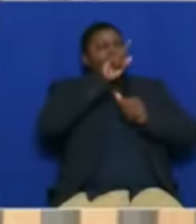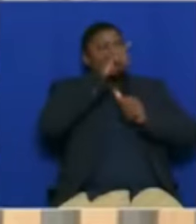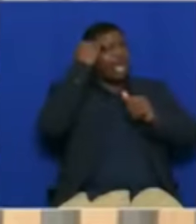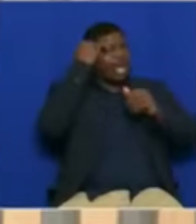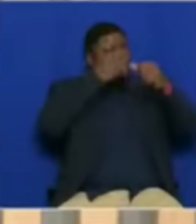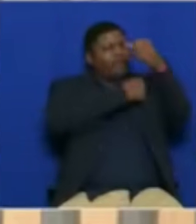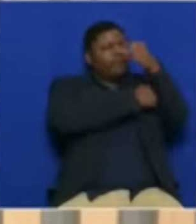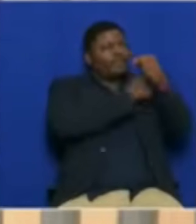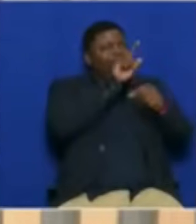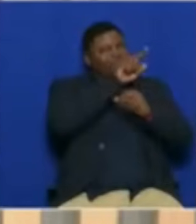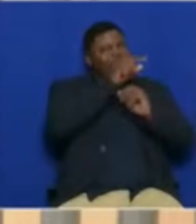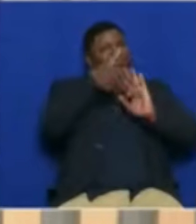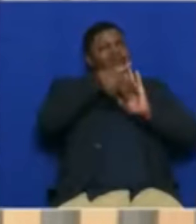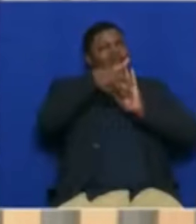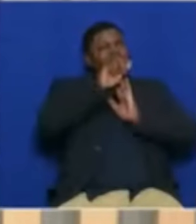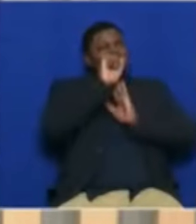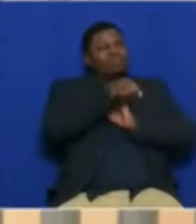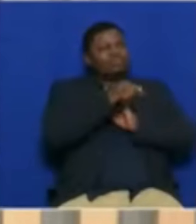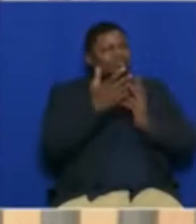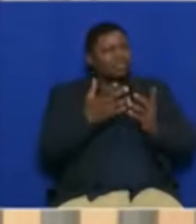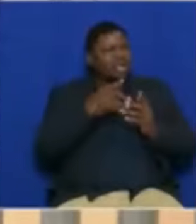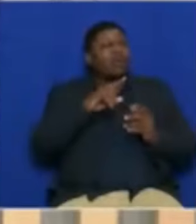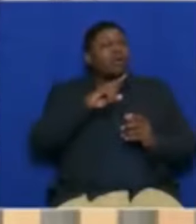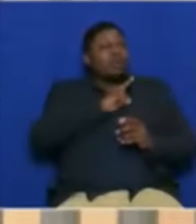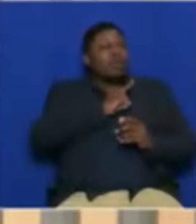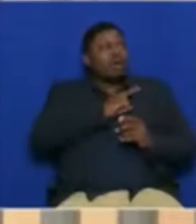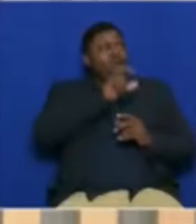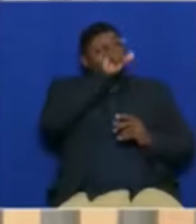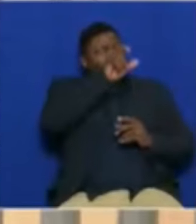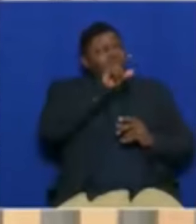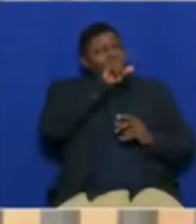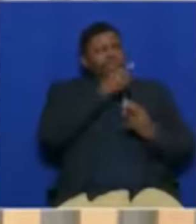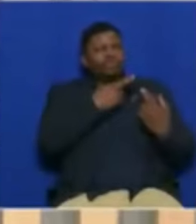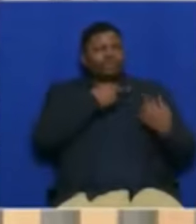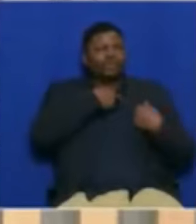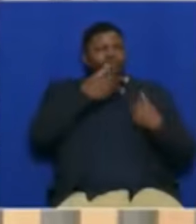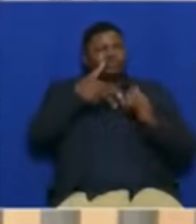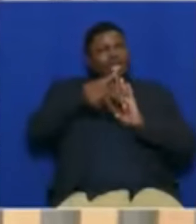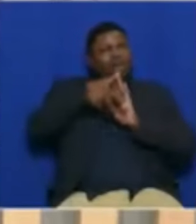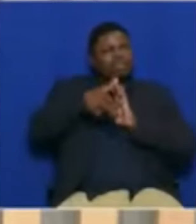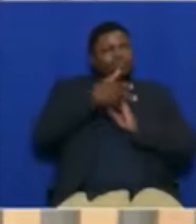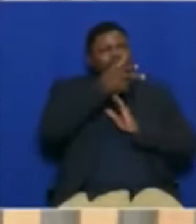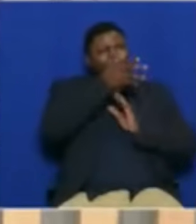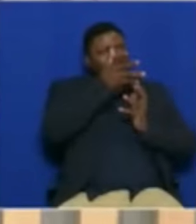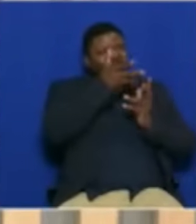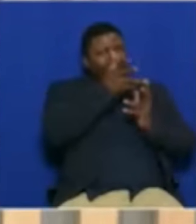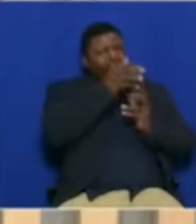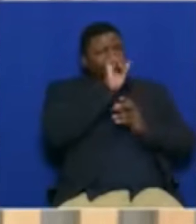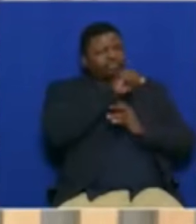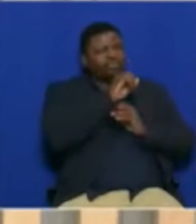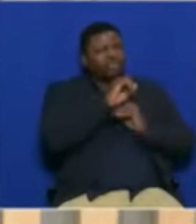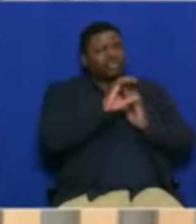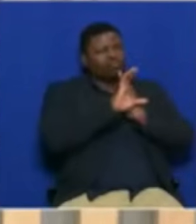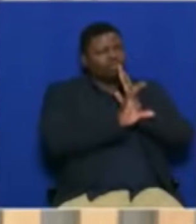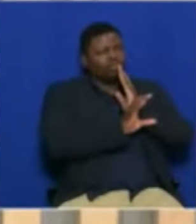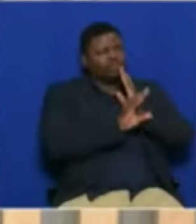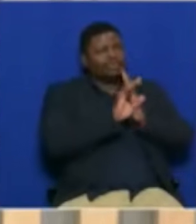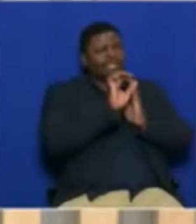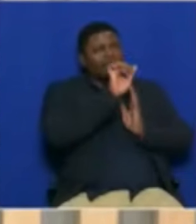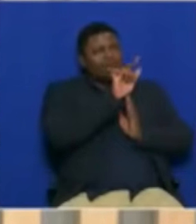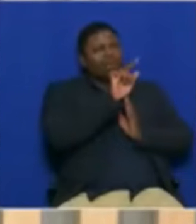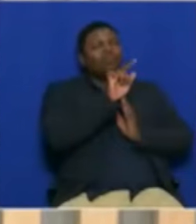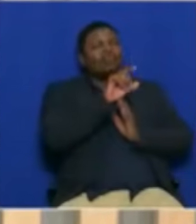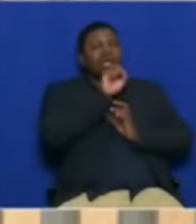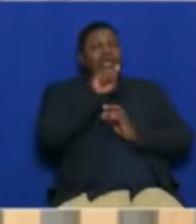mandated or empowered by SAPS to approve such. Once approved by that person, then there can be an issue